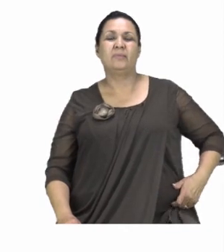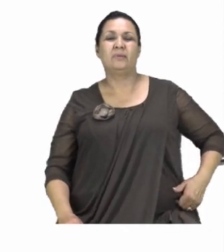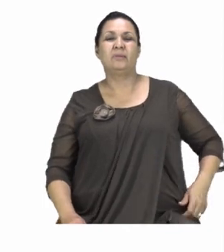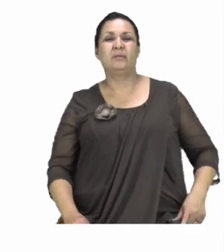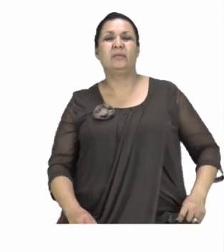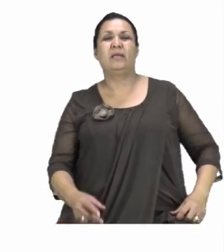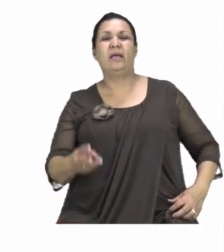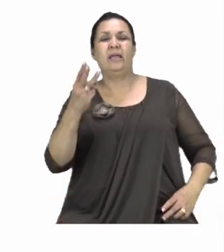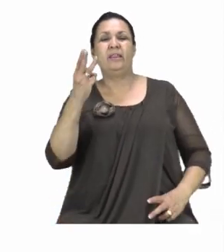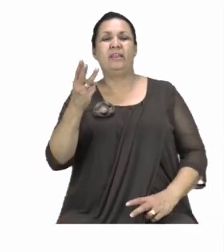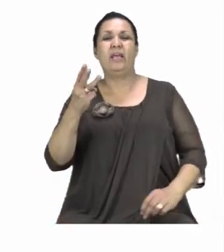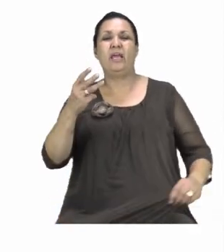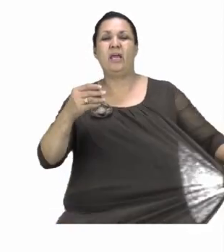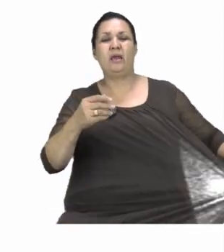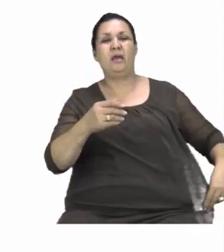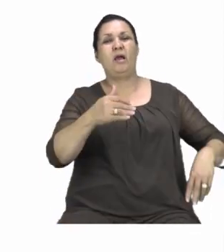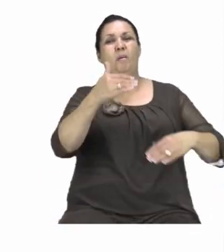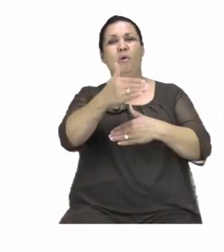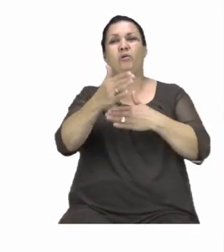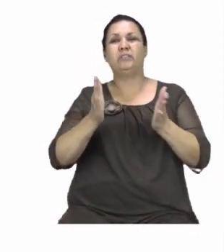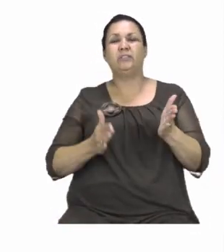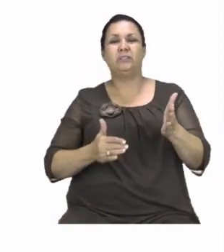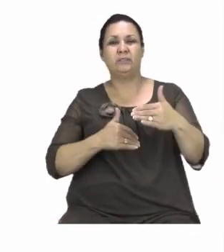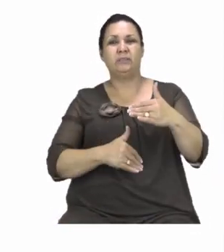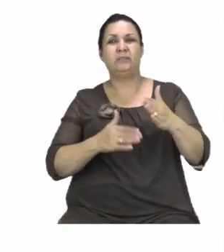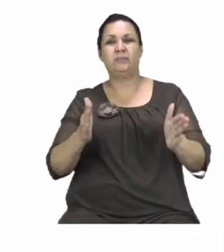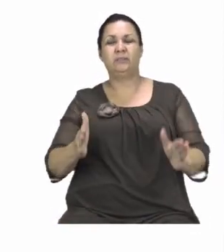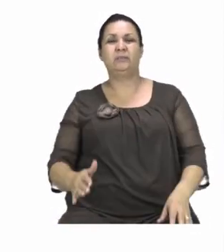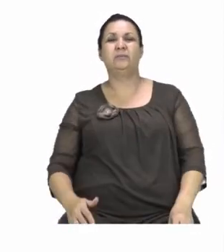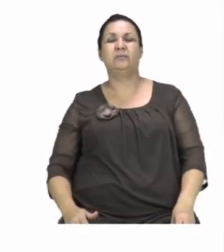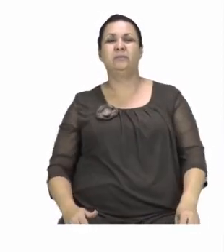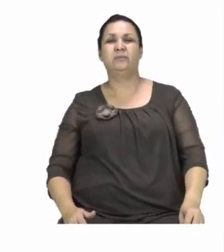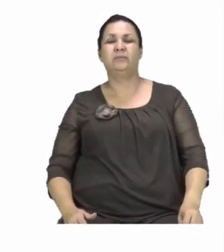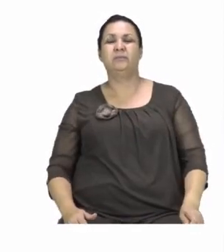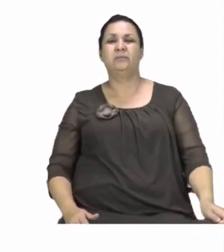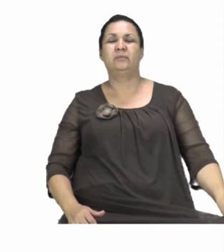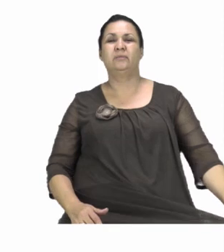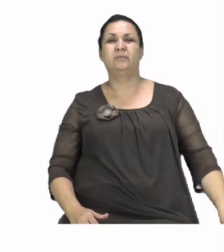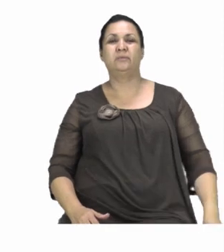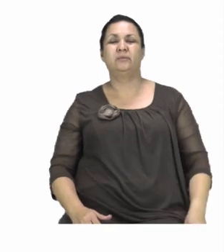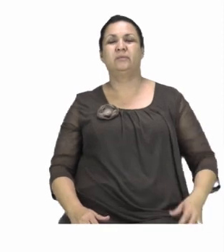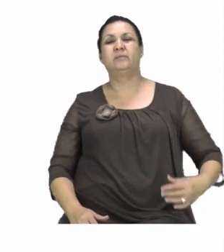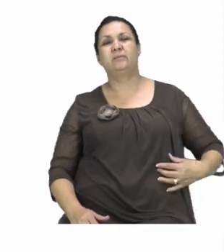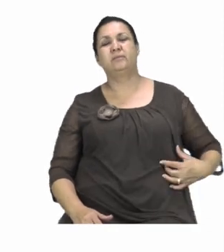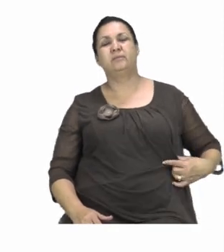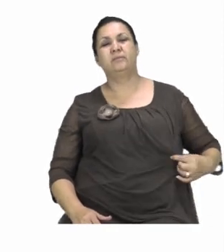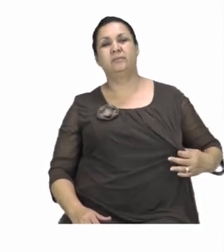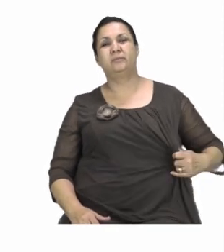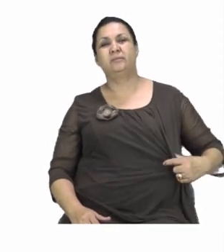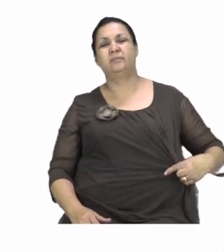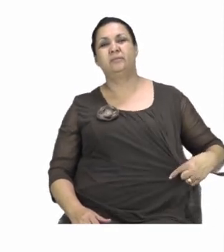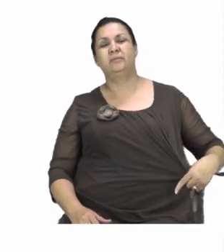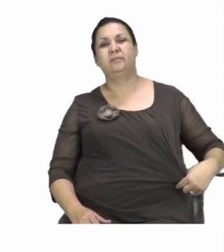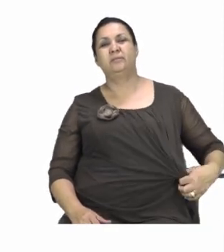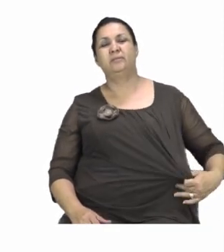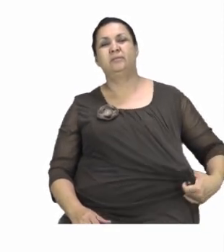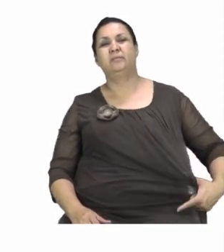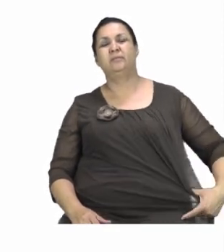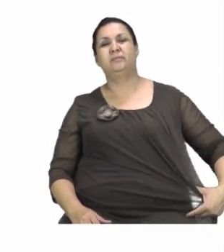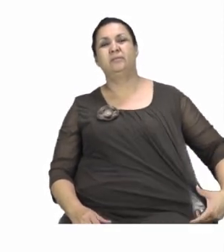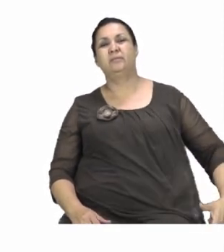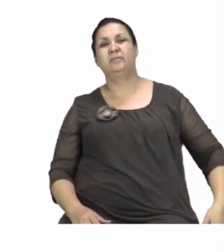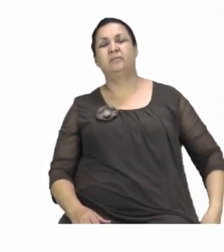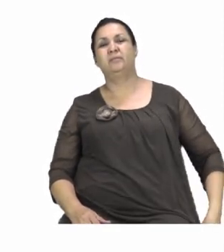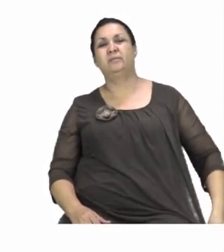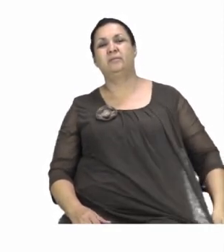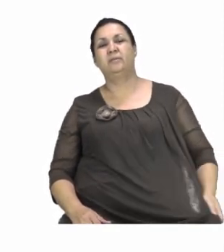boxes. Remember, to cross out is a crisscross. So that is what you're going to do. Let us take a look